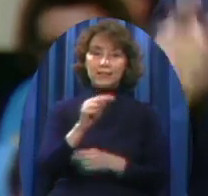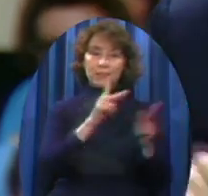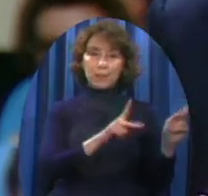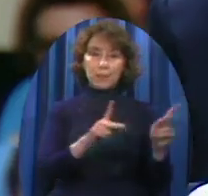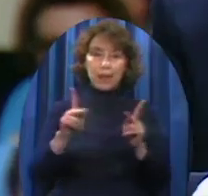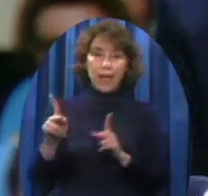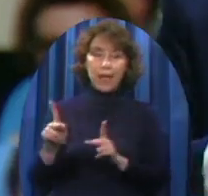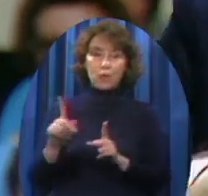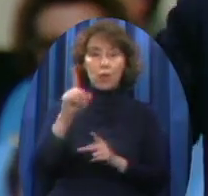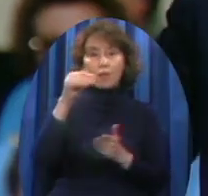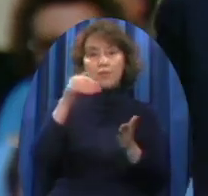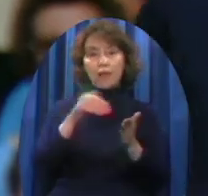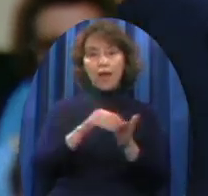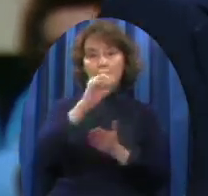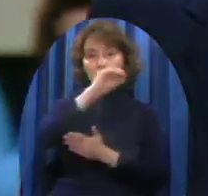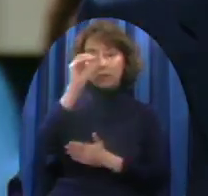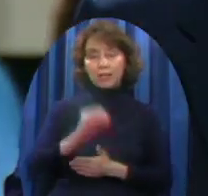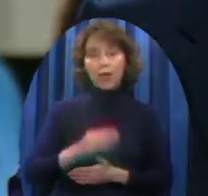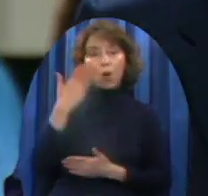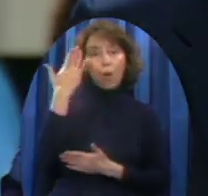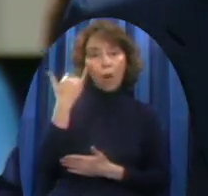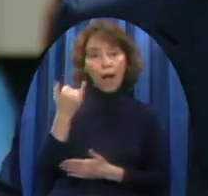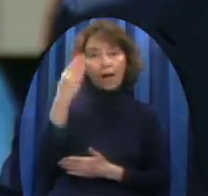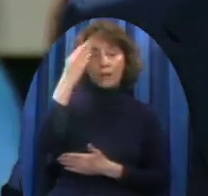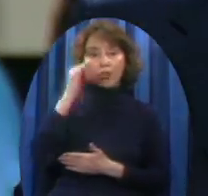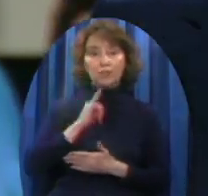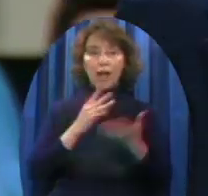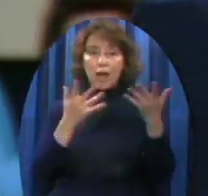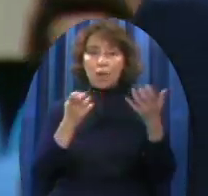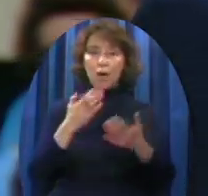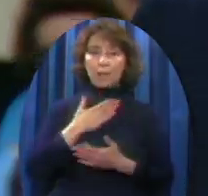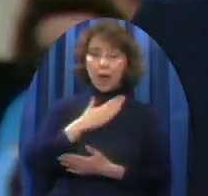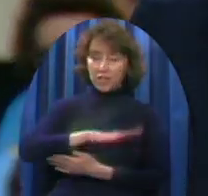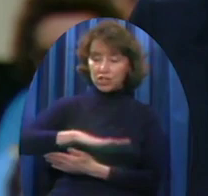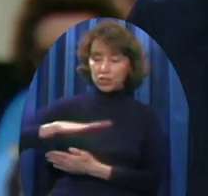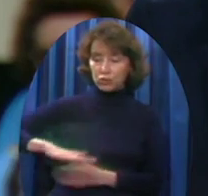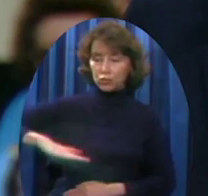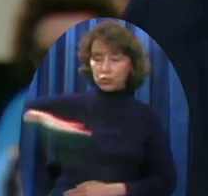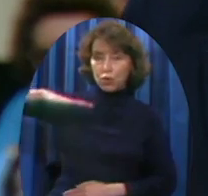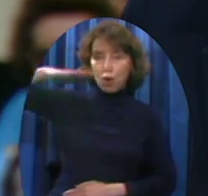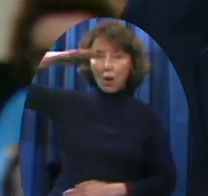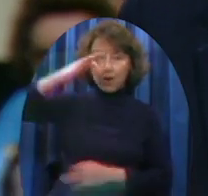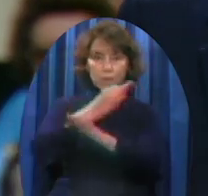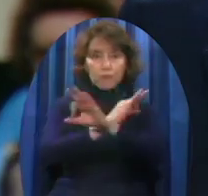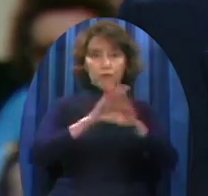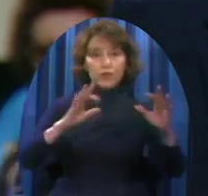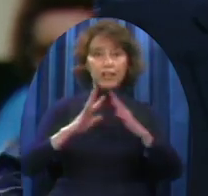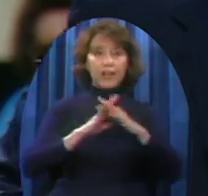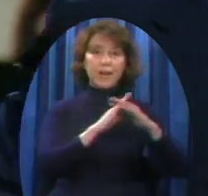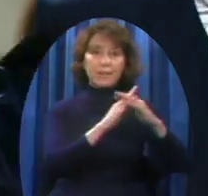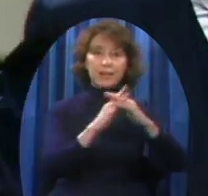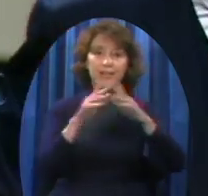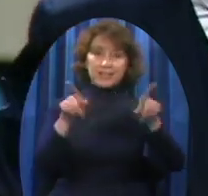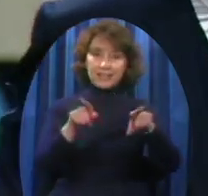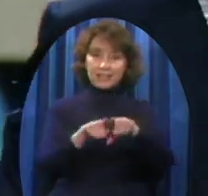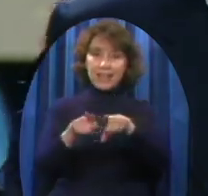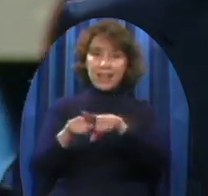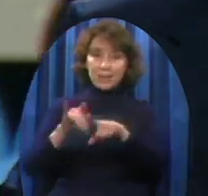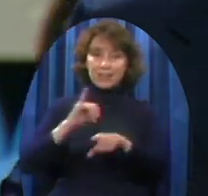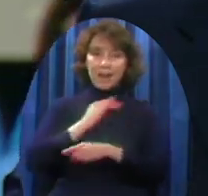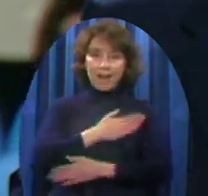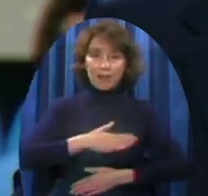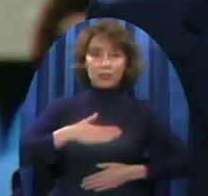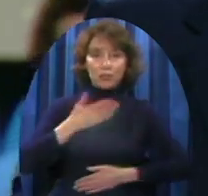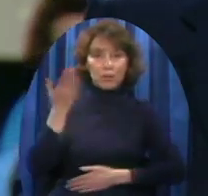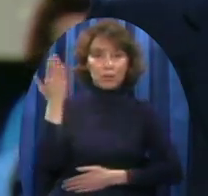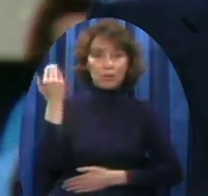1,000%. Why? Because I want my children to grow up in the free America that I have enjoyed. And God bless the president for